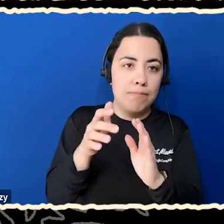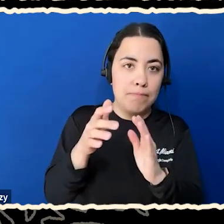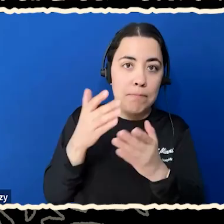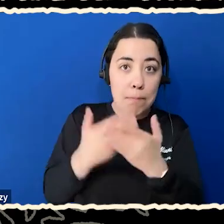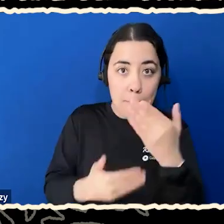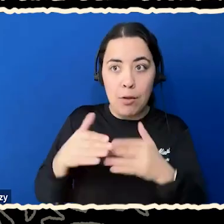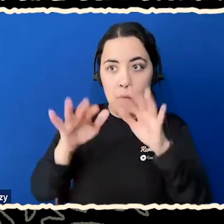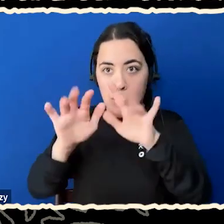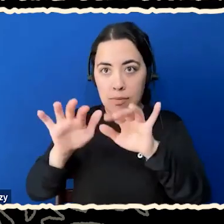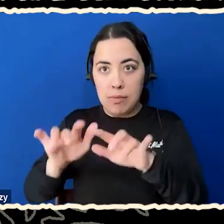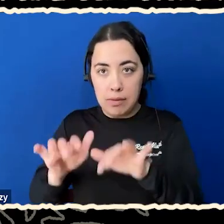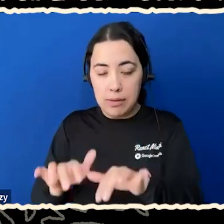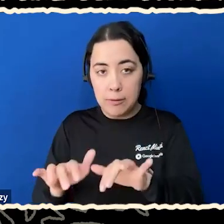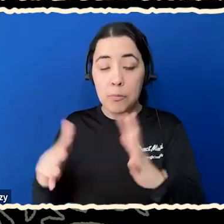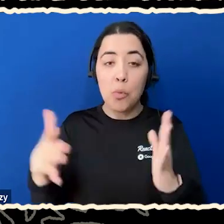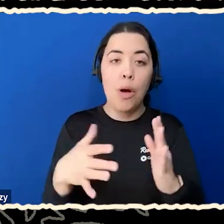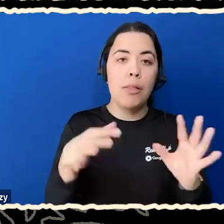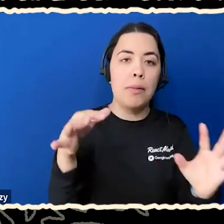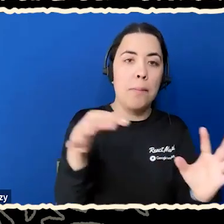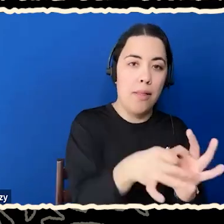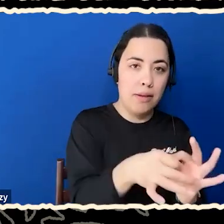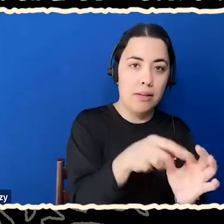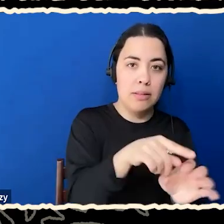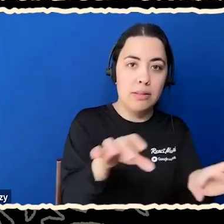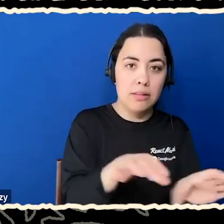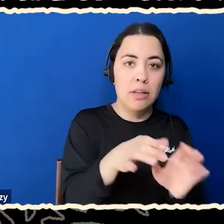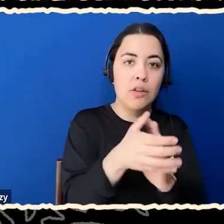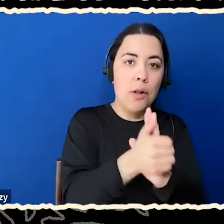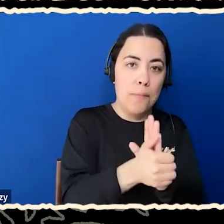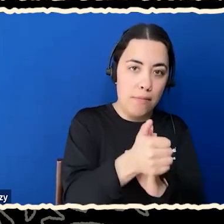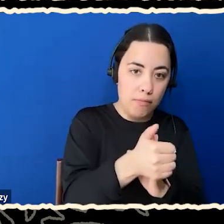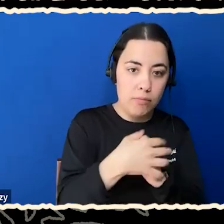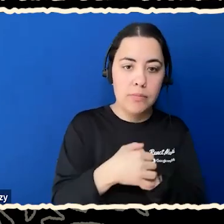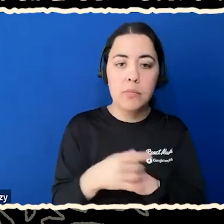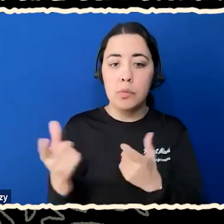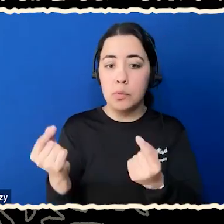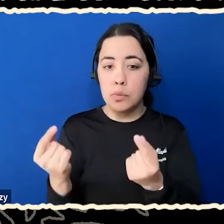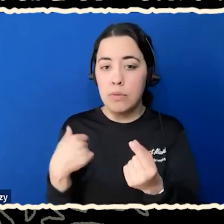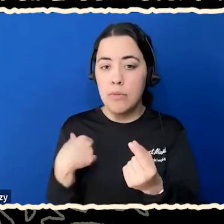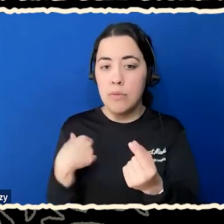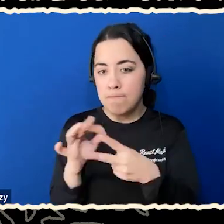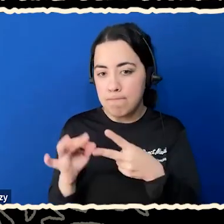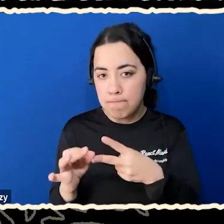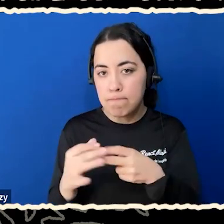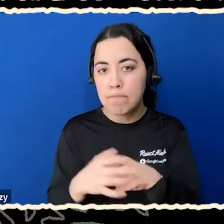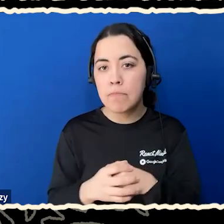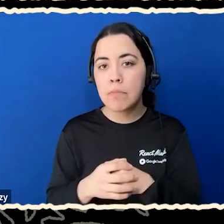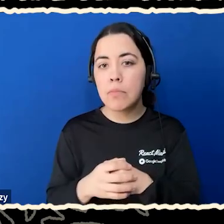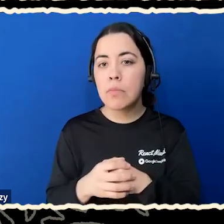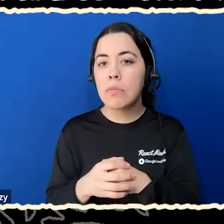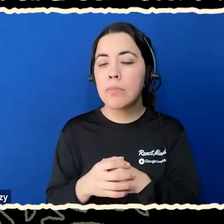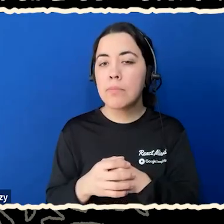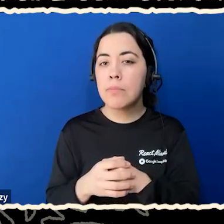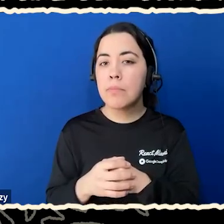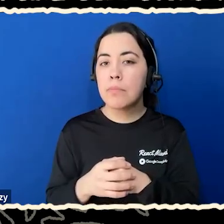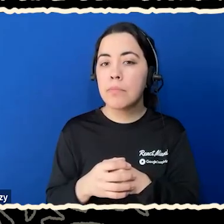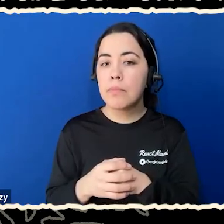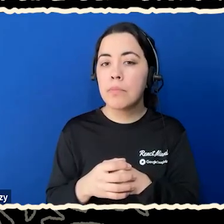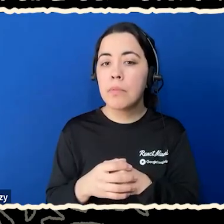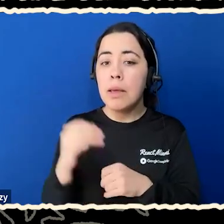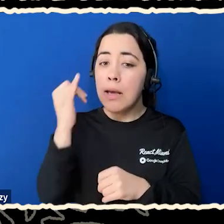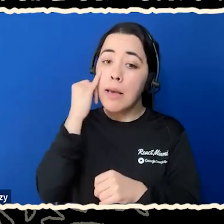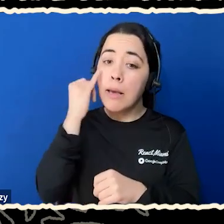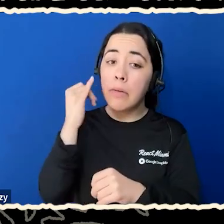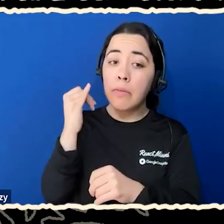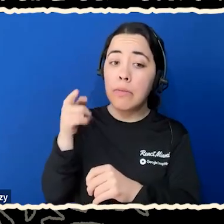do I use it? So you have all the options on the table, basically. You can run the app as you would normally do if this wasn't Brownfield,